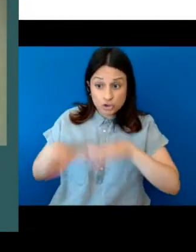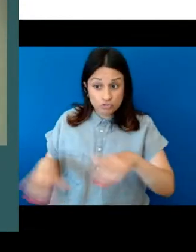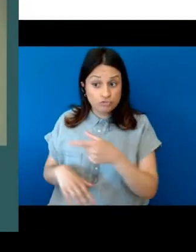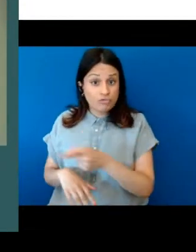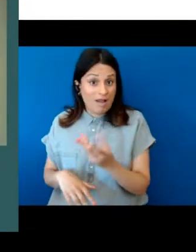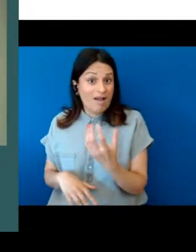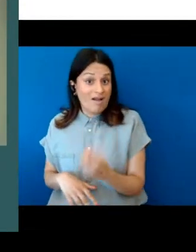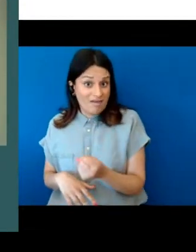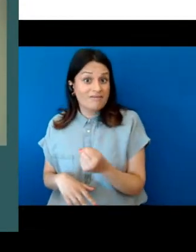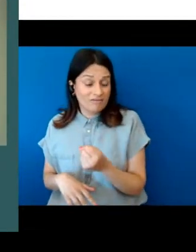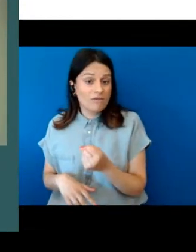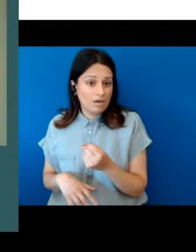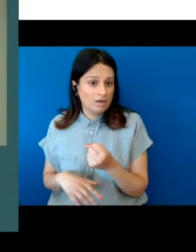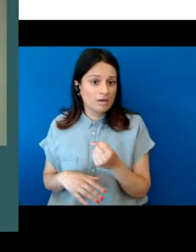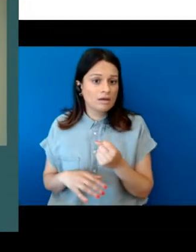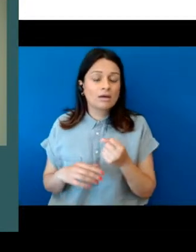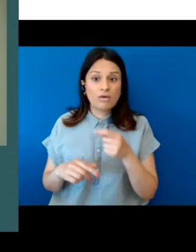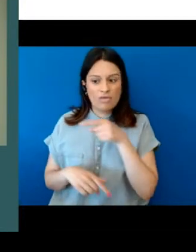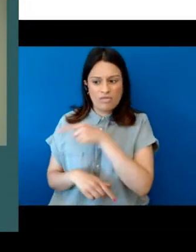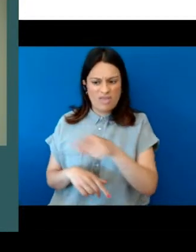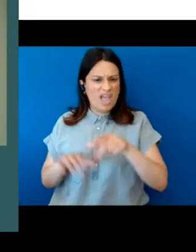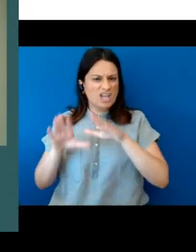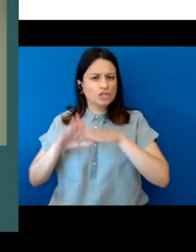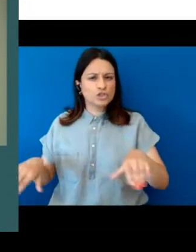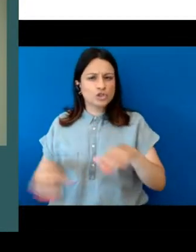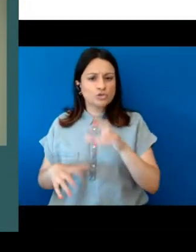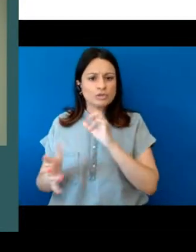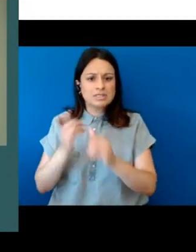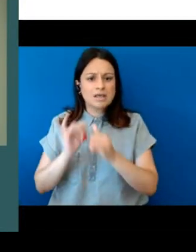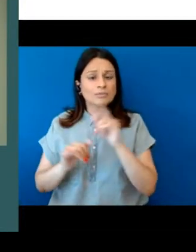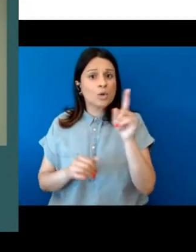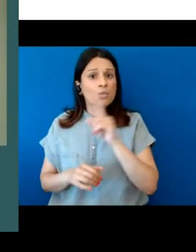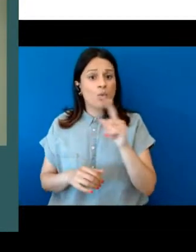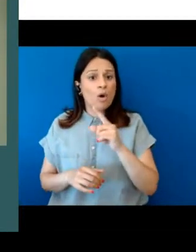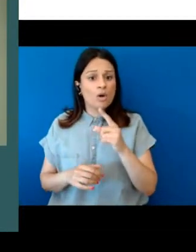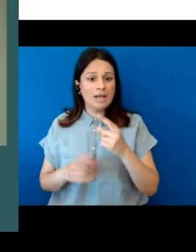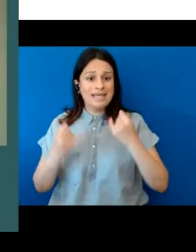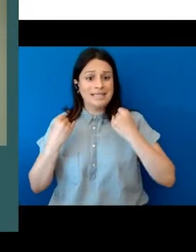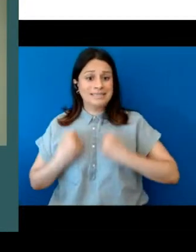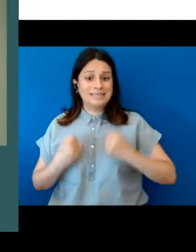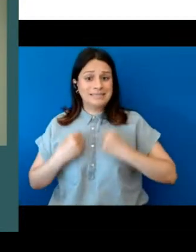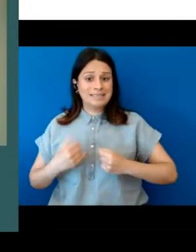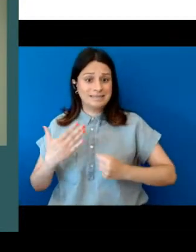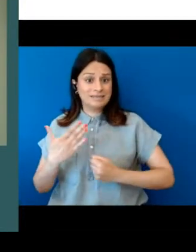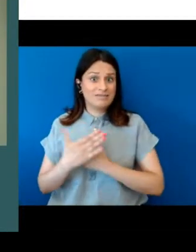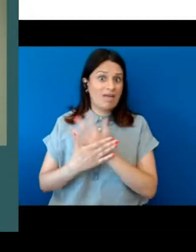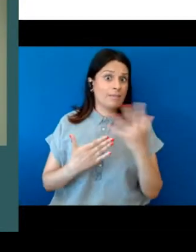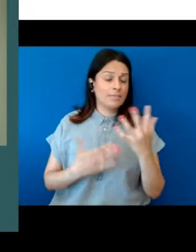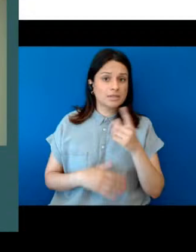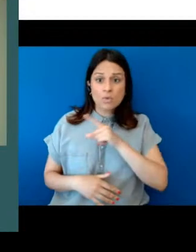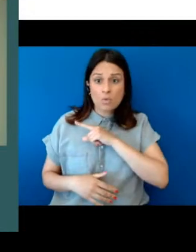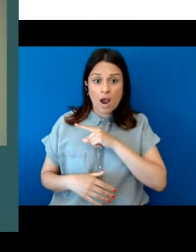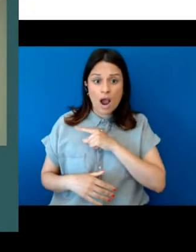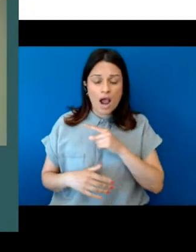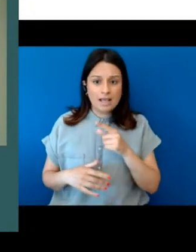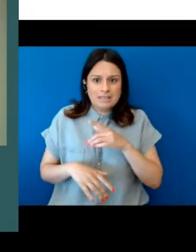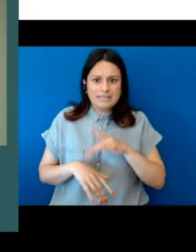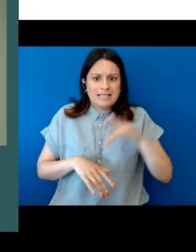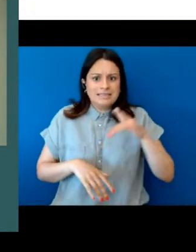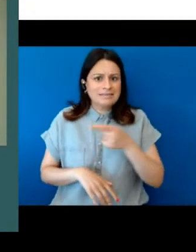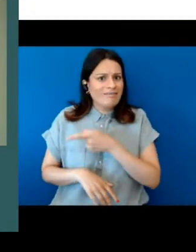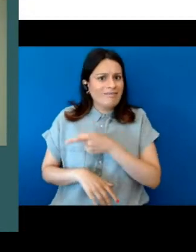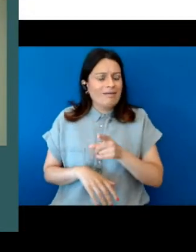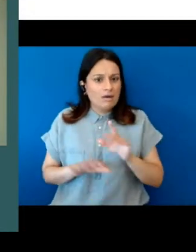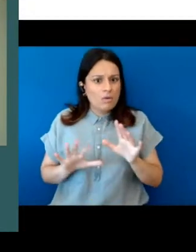think in them, it's sometimes a stage in disease development, because sensitization probably